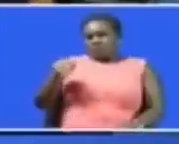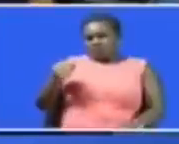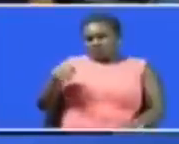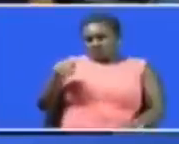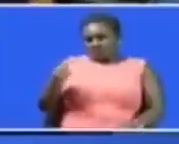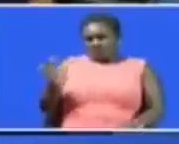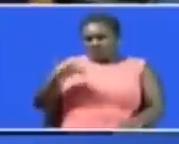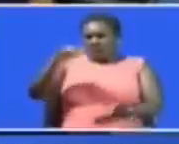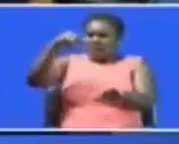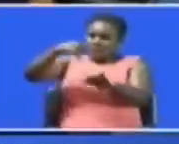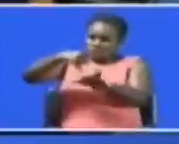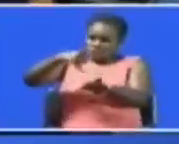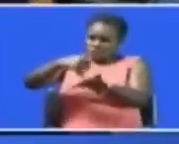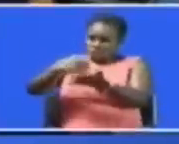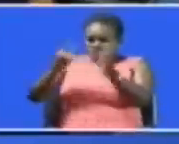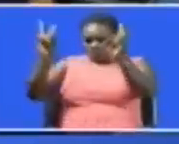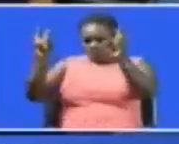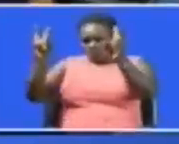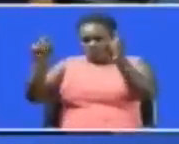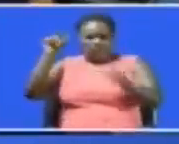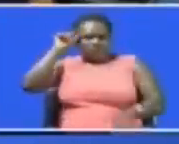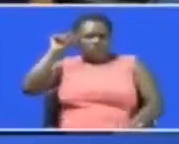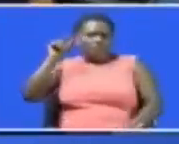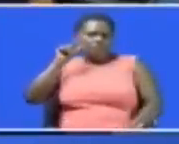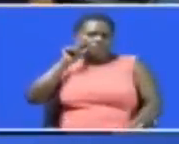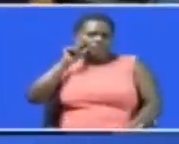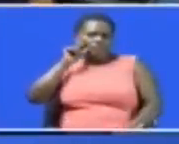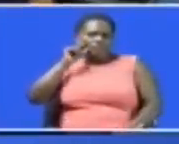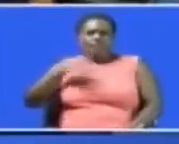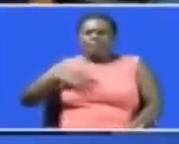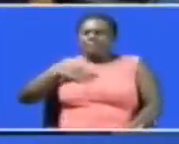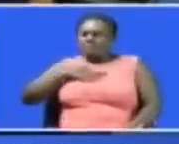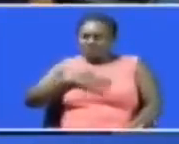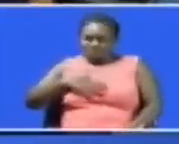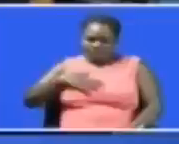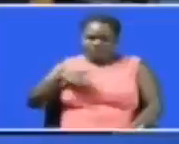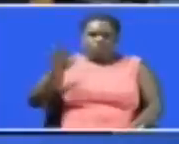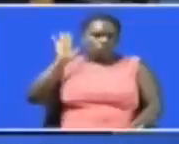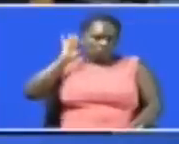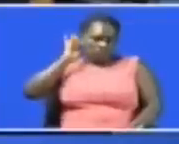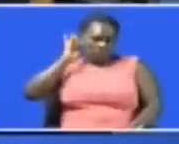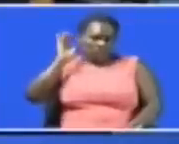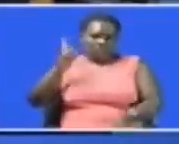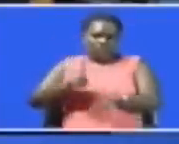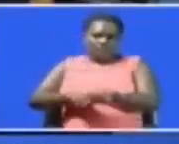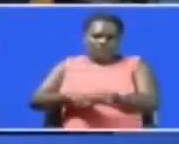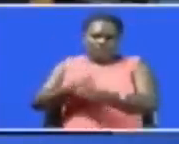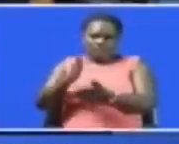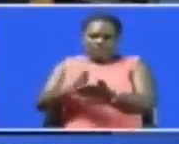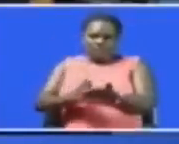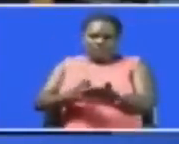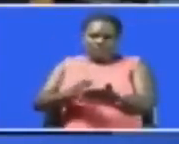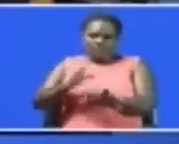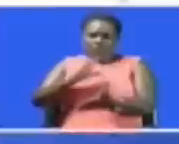Let's bring it back to our inclusivity conversation, because I want to talk about the gender principle, Tafadhali. Did you hear when they had certain people